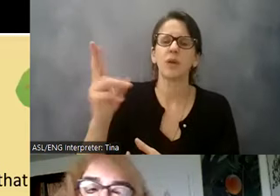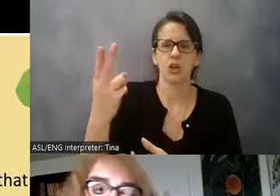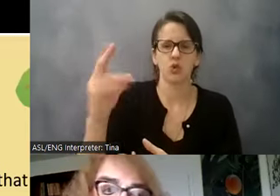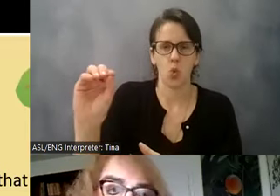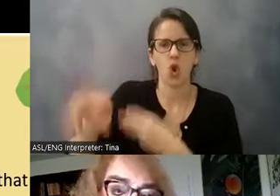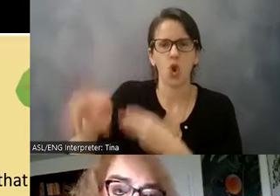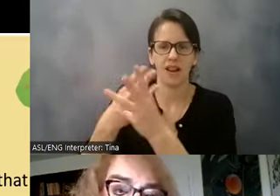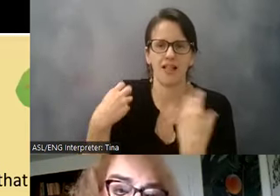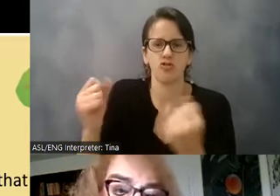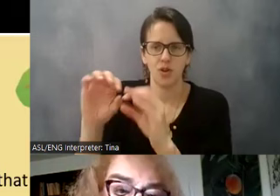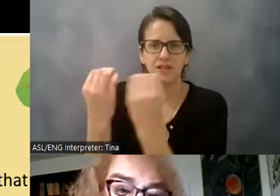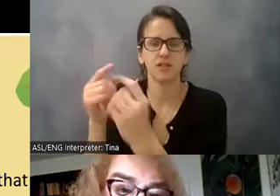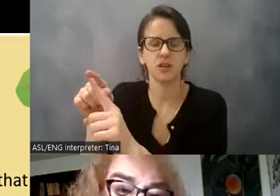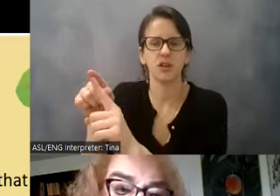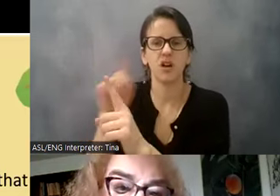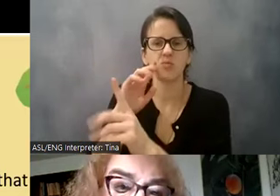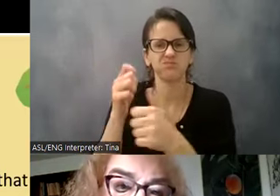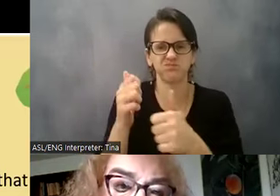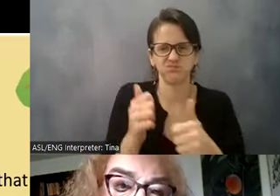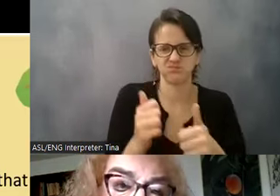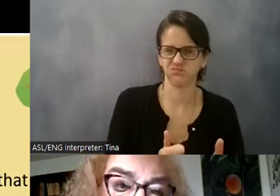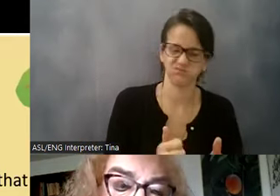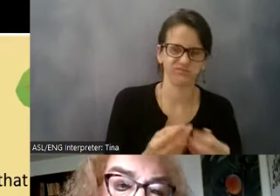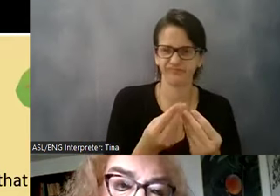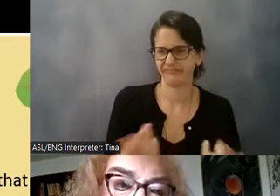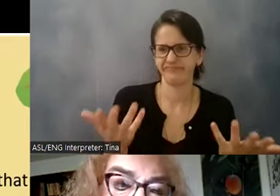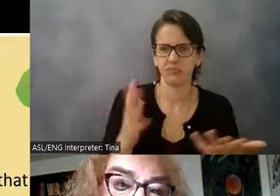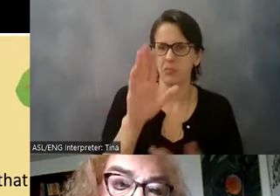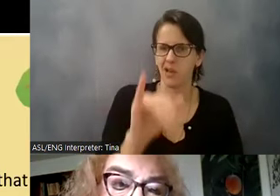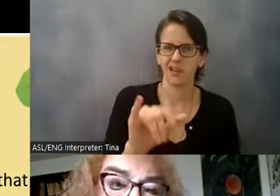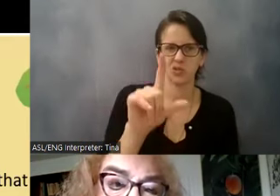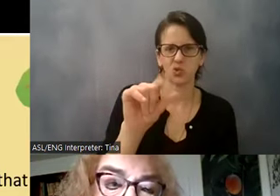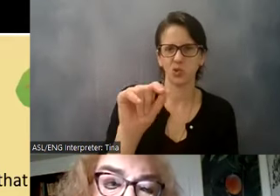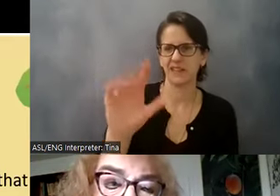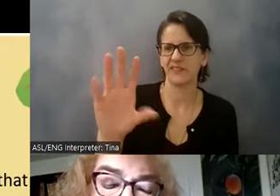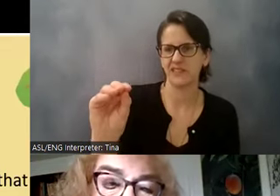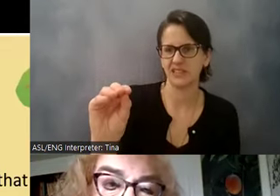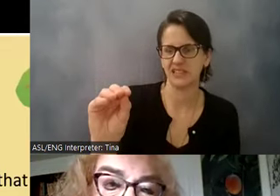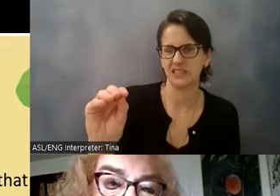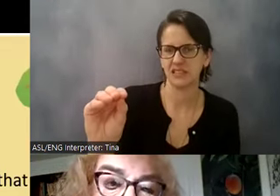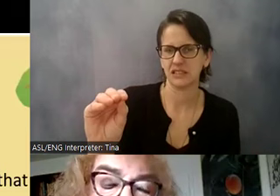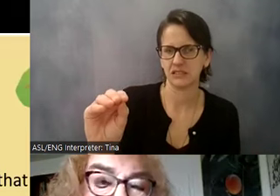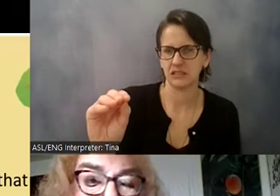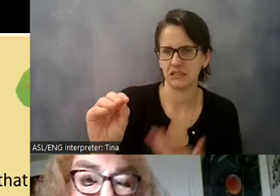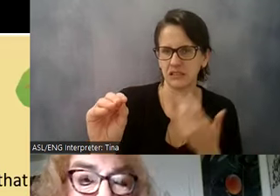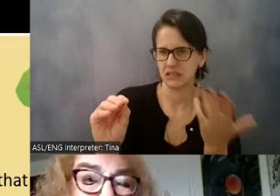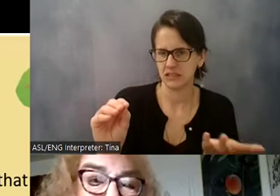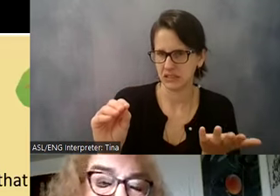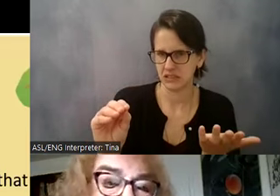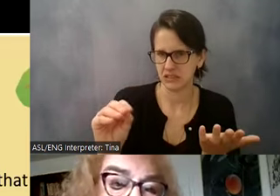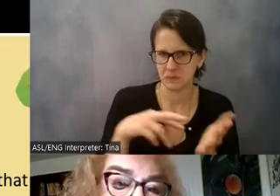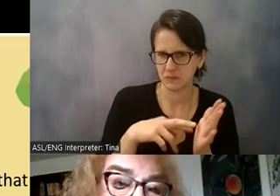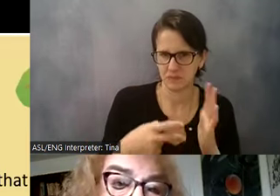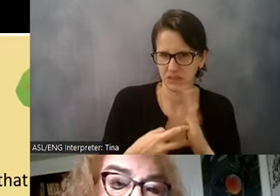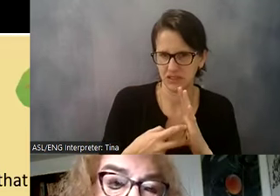It's not something that is hitting us over the head like climate change is. It doesn't show up as